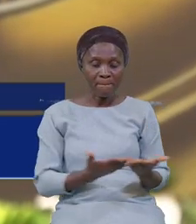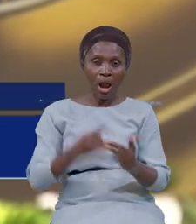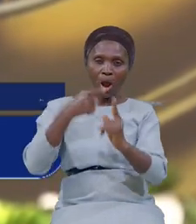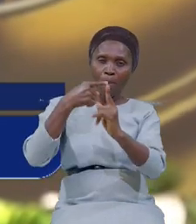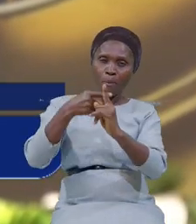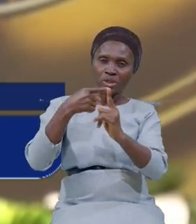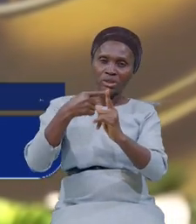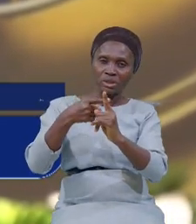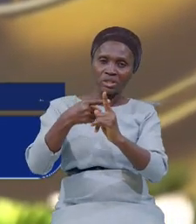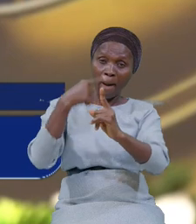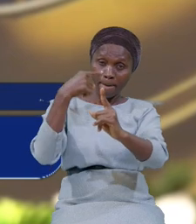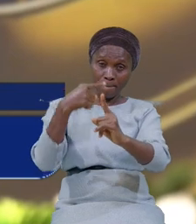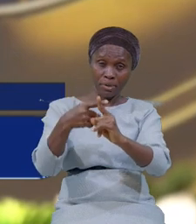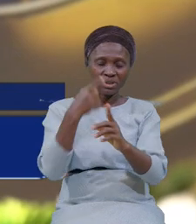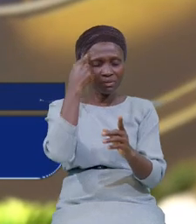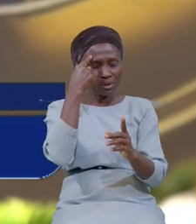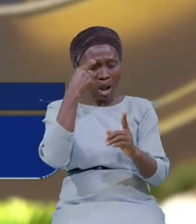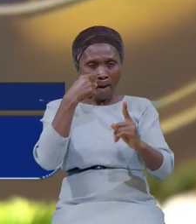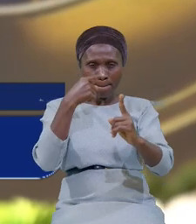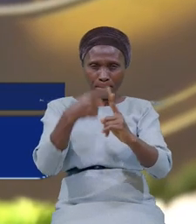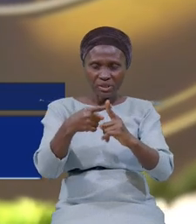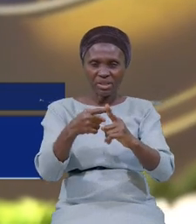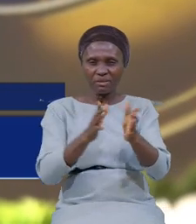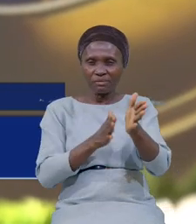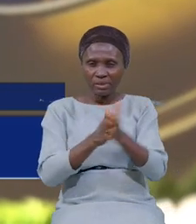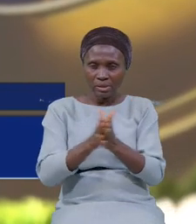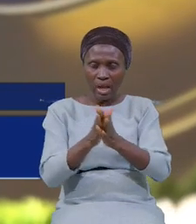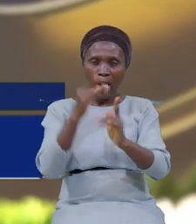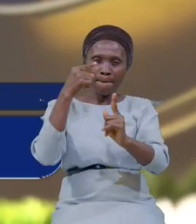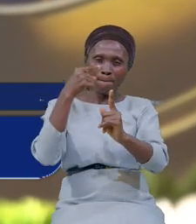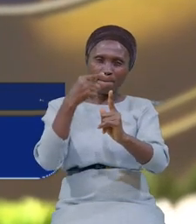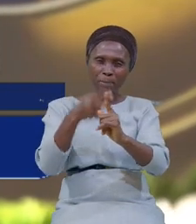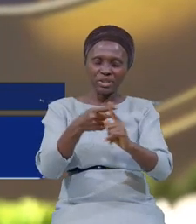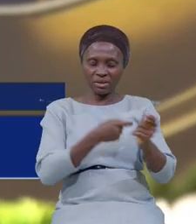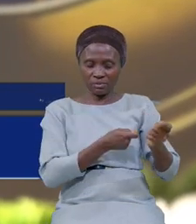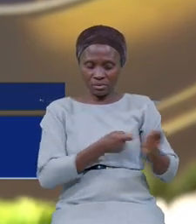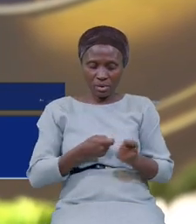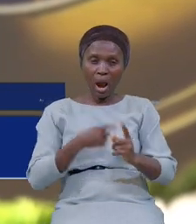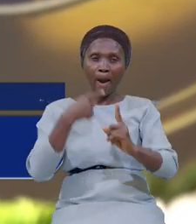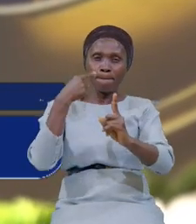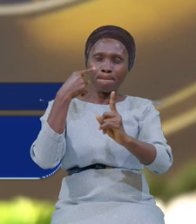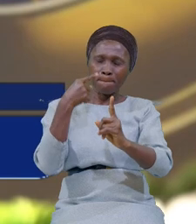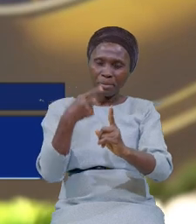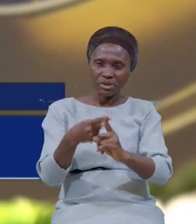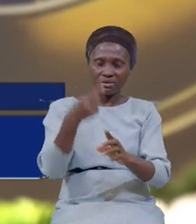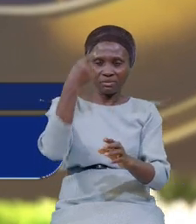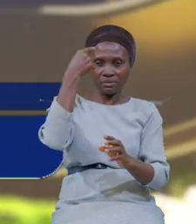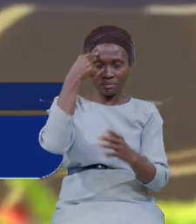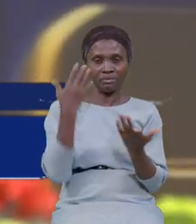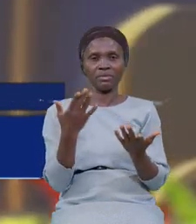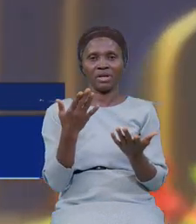positive desire, positive drive. Anyone you are teaching, anyone you are influencing,